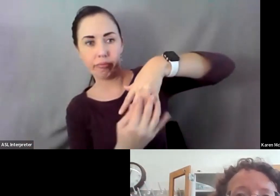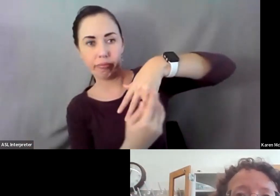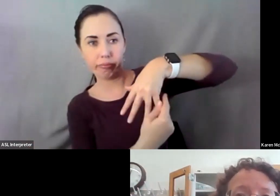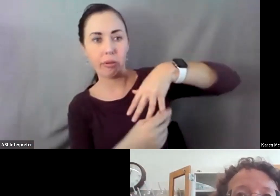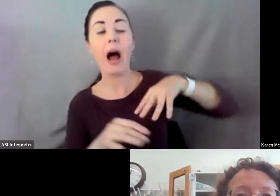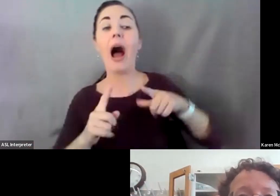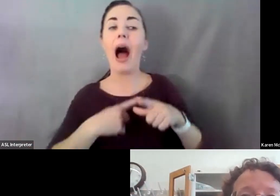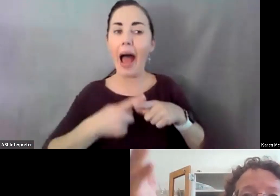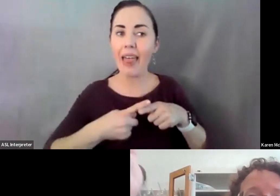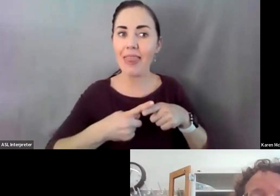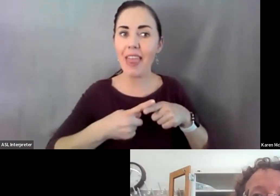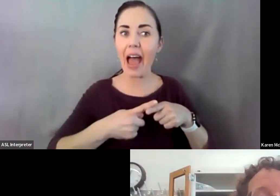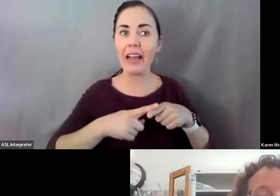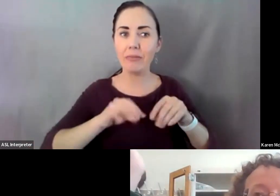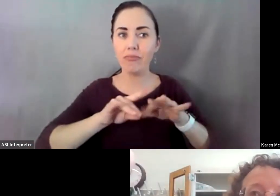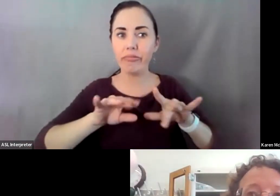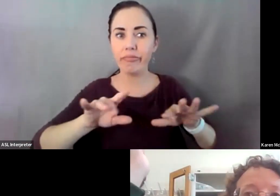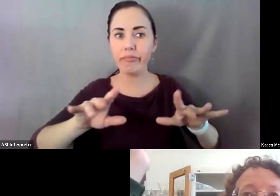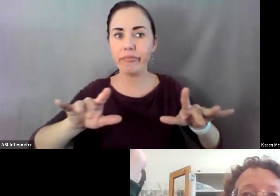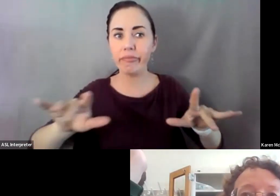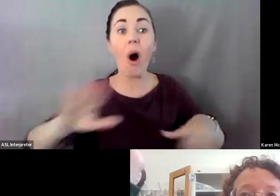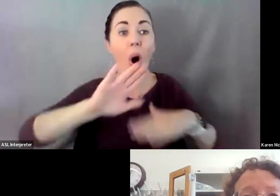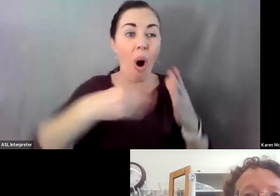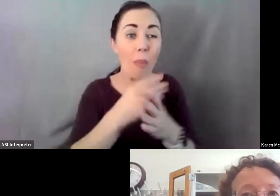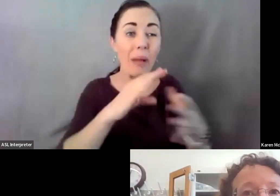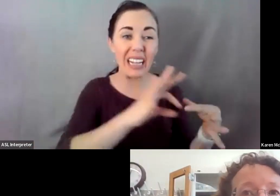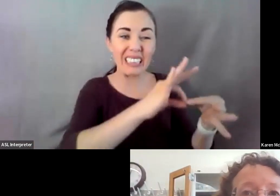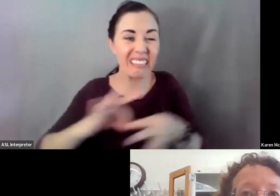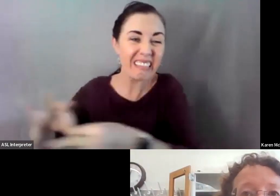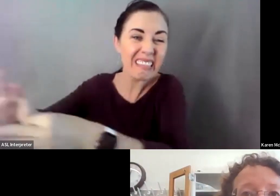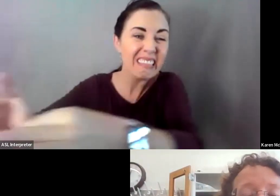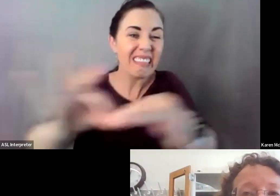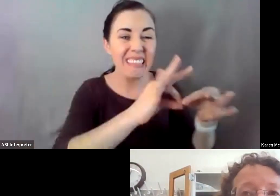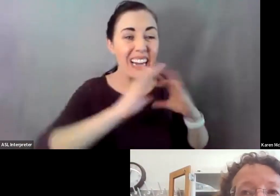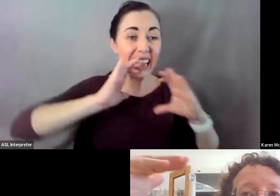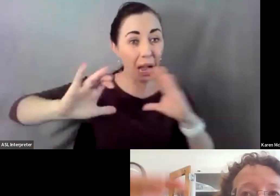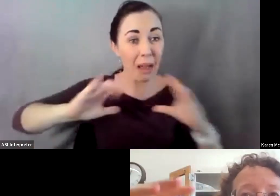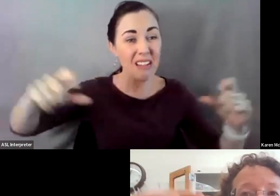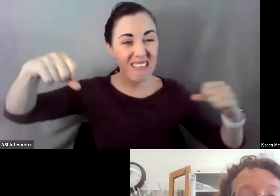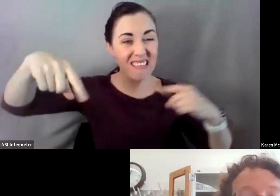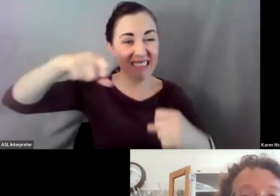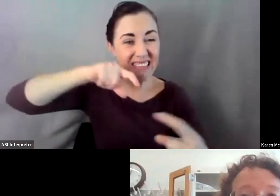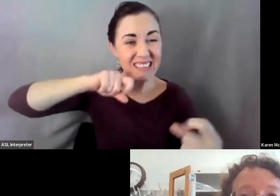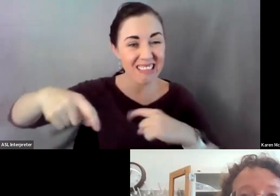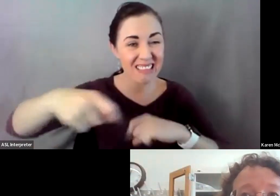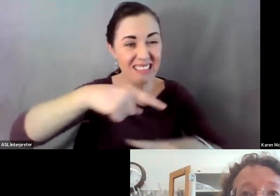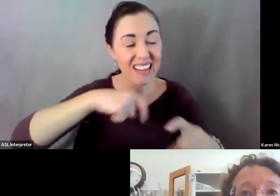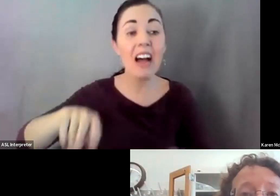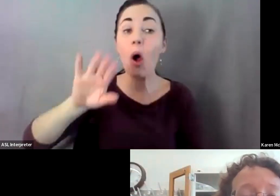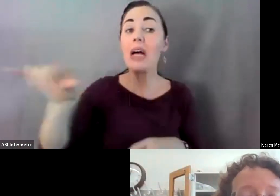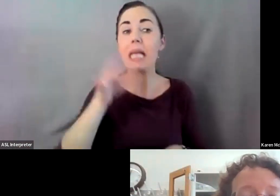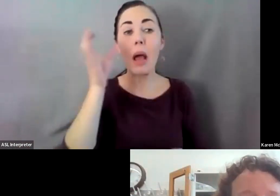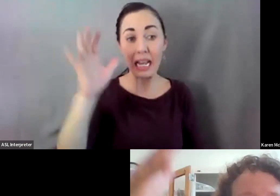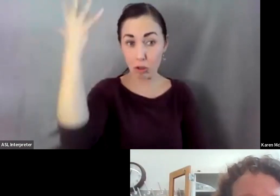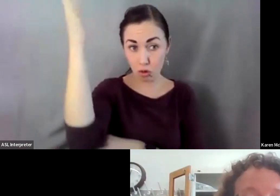communicate. And when you see a tree, for example, you only see what's above ground, but there's more tree below ground that you